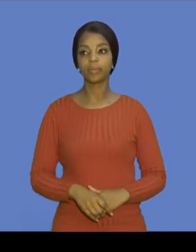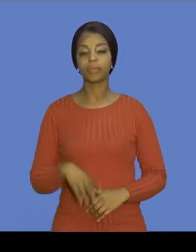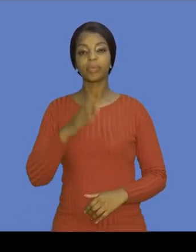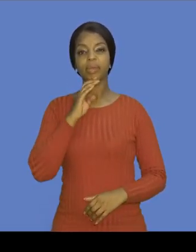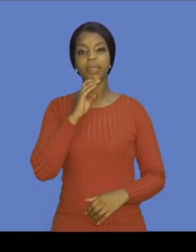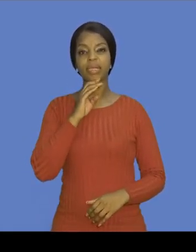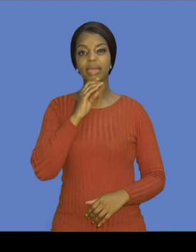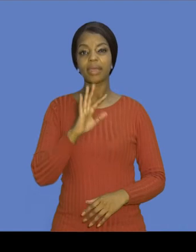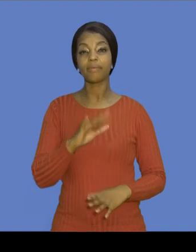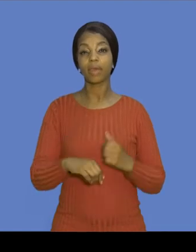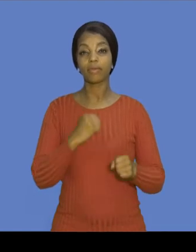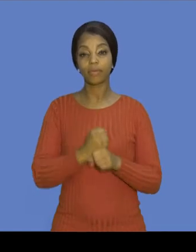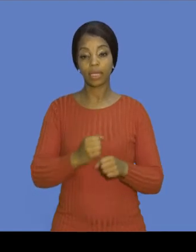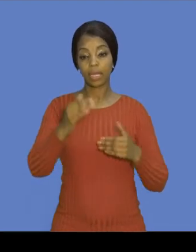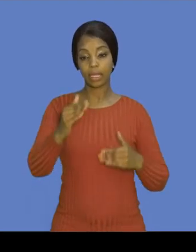actually cost